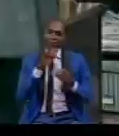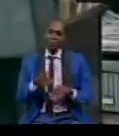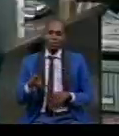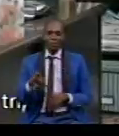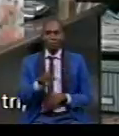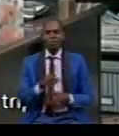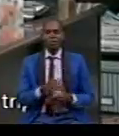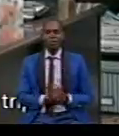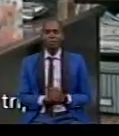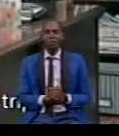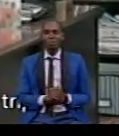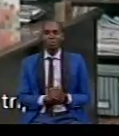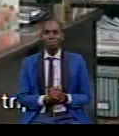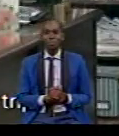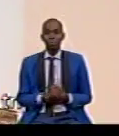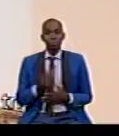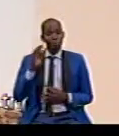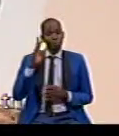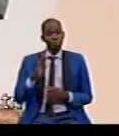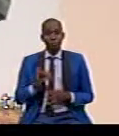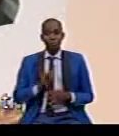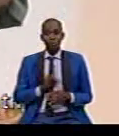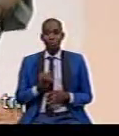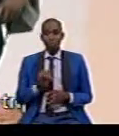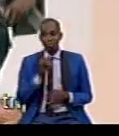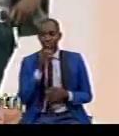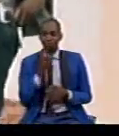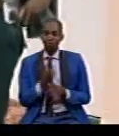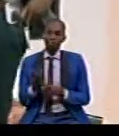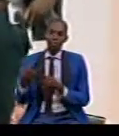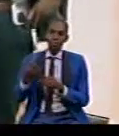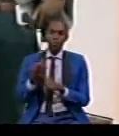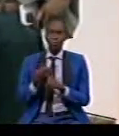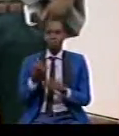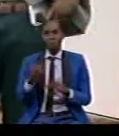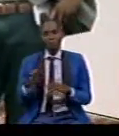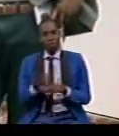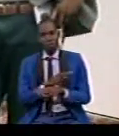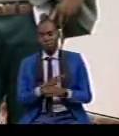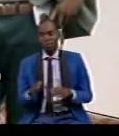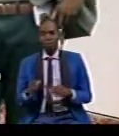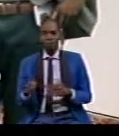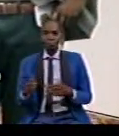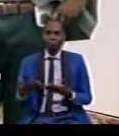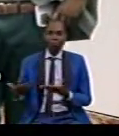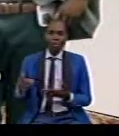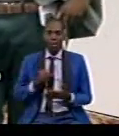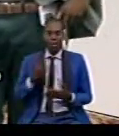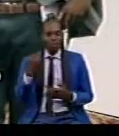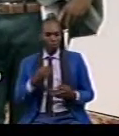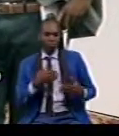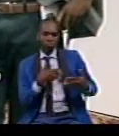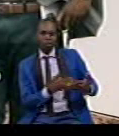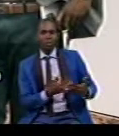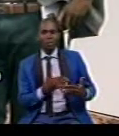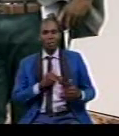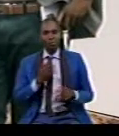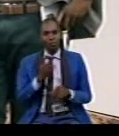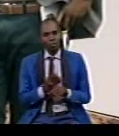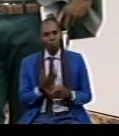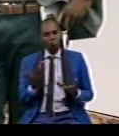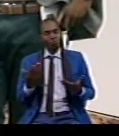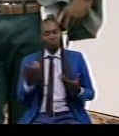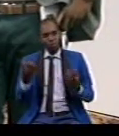I shall do unto you?" You must answer the question. He says, "Yes, I know you are there. Are you looking